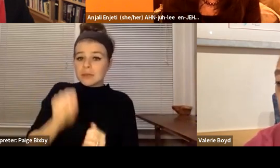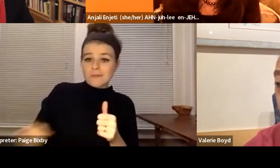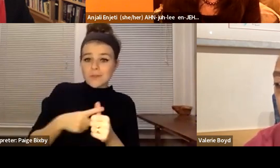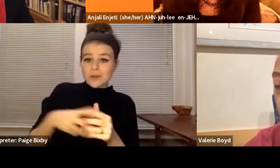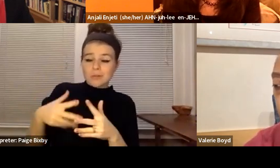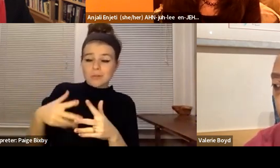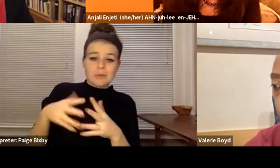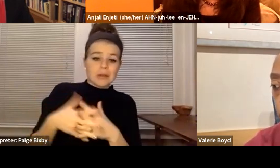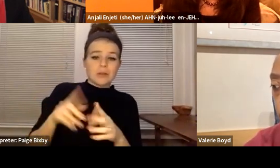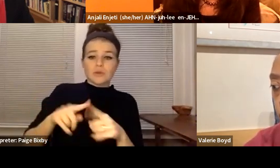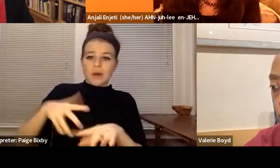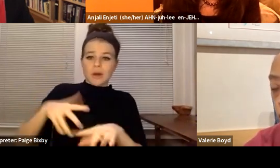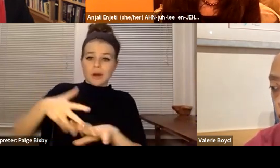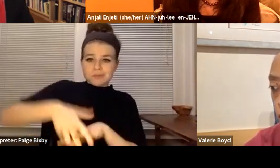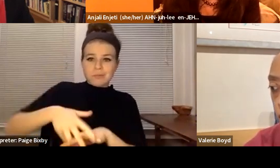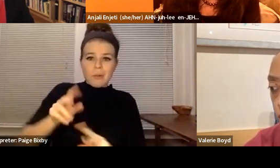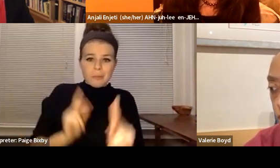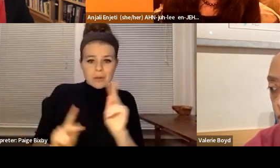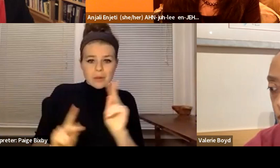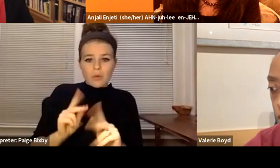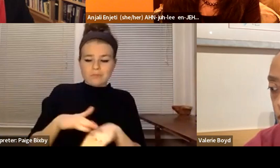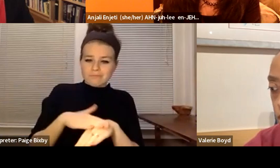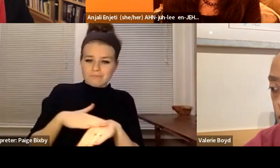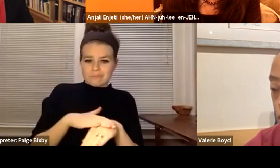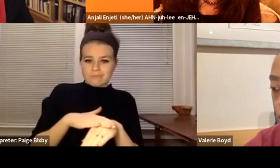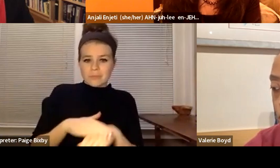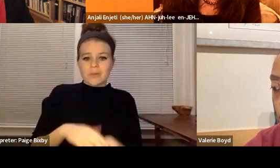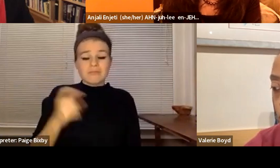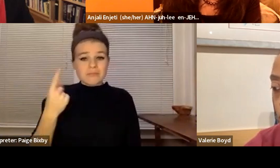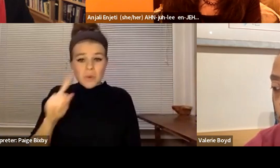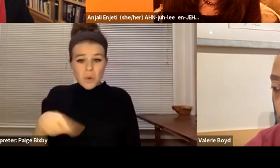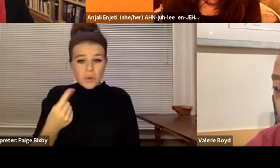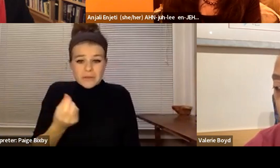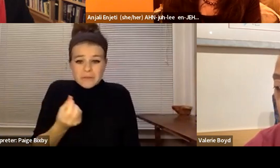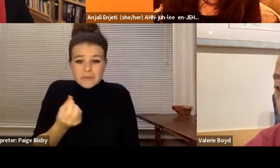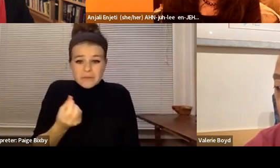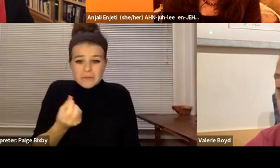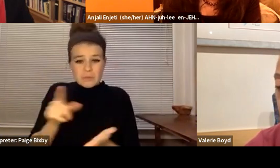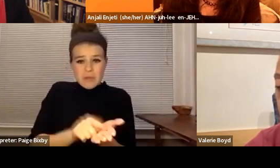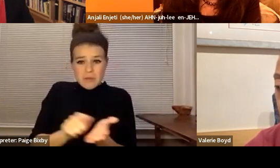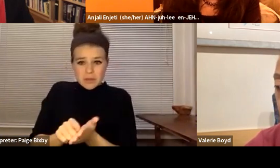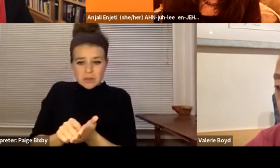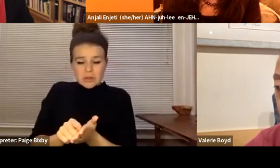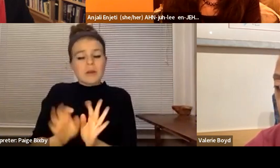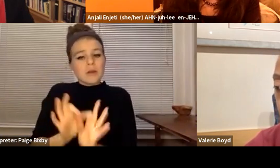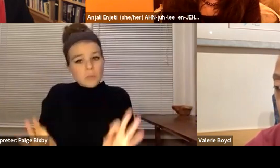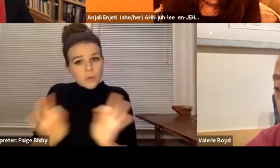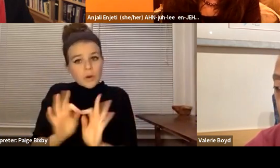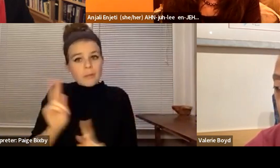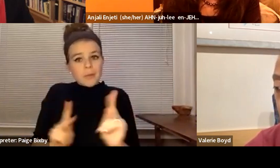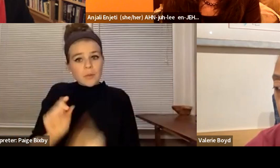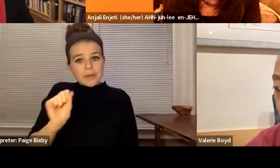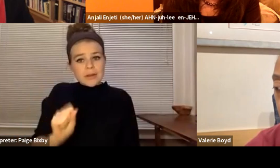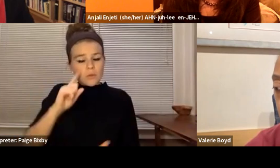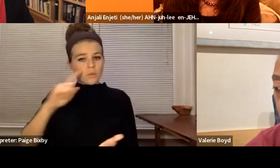yet too few Southern Indigenous books have been published. It's important that people in the South realize that they are living on Native